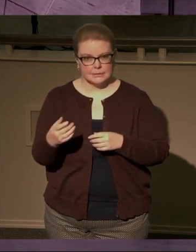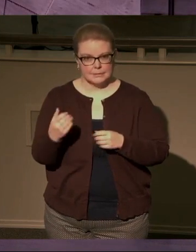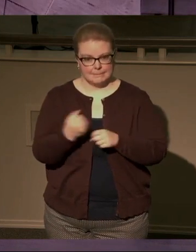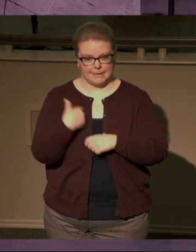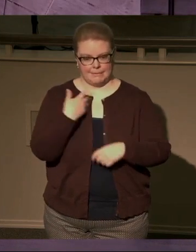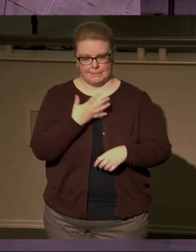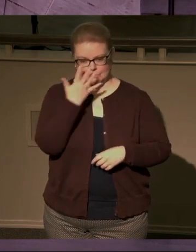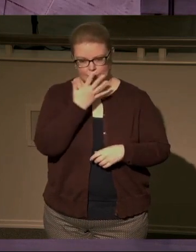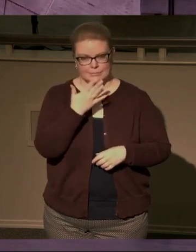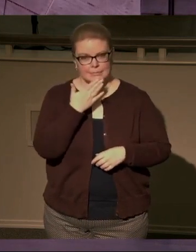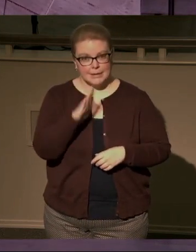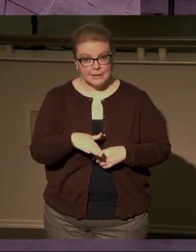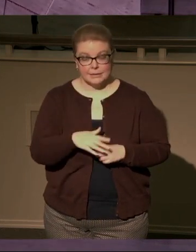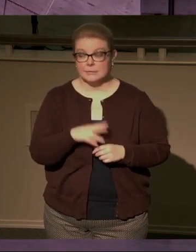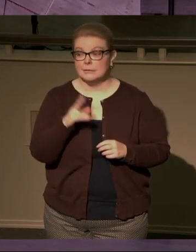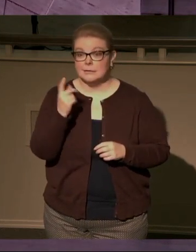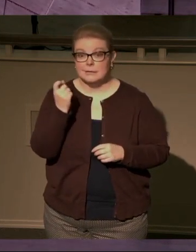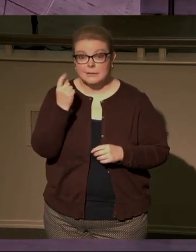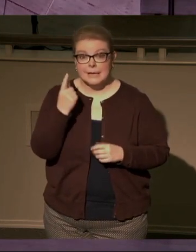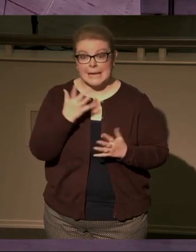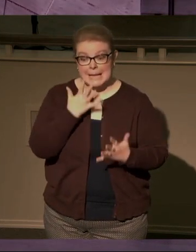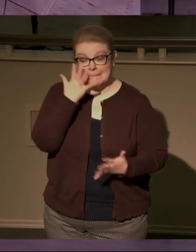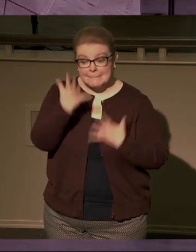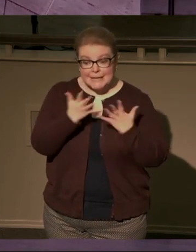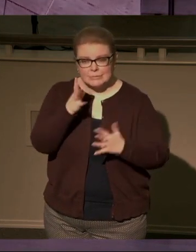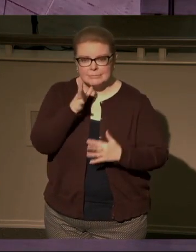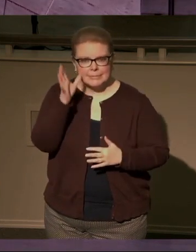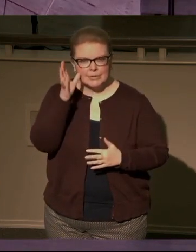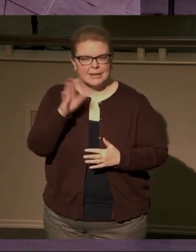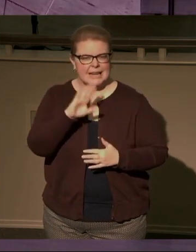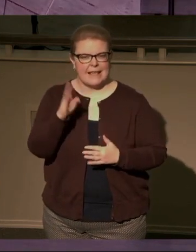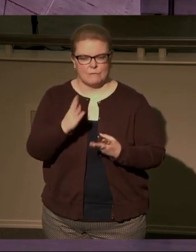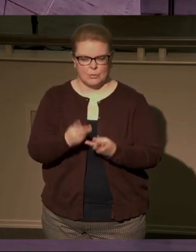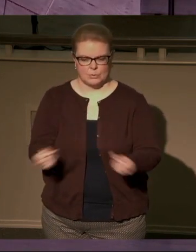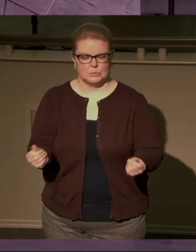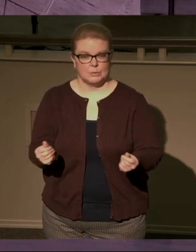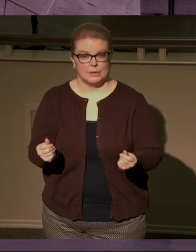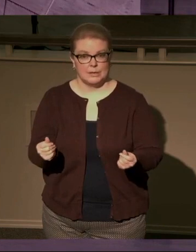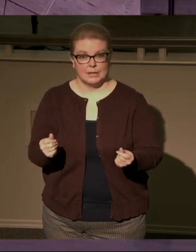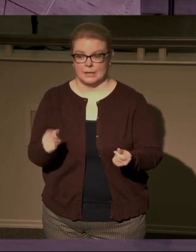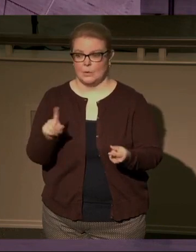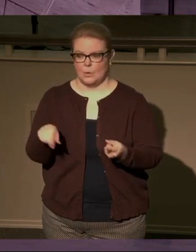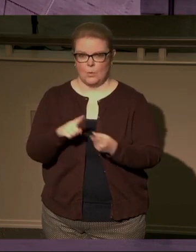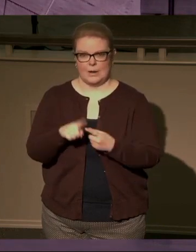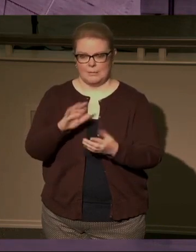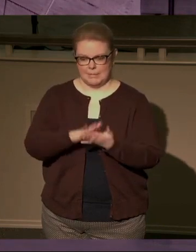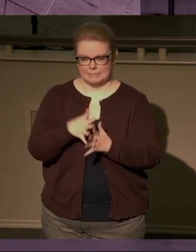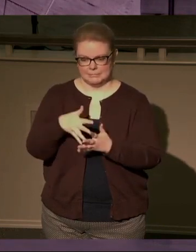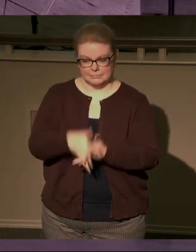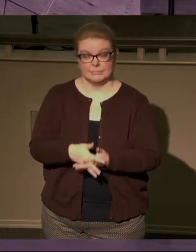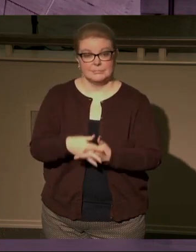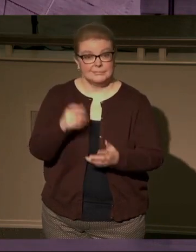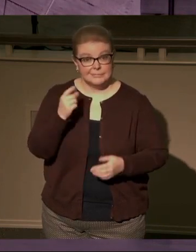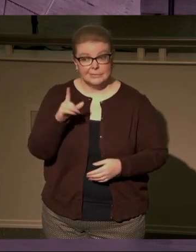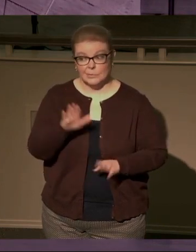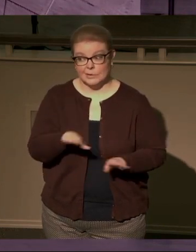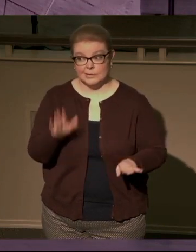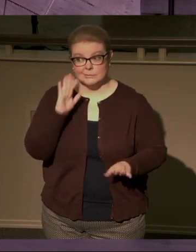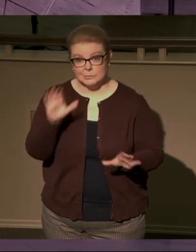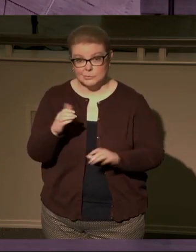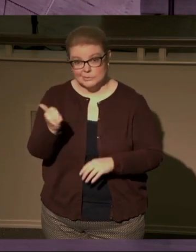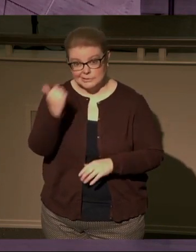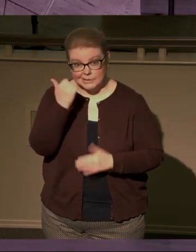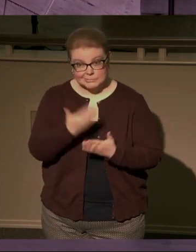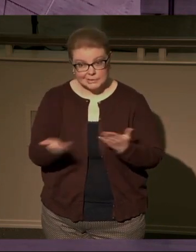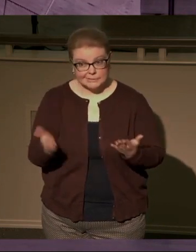Folks, embarrassment parenting never goes away once it gets a root in your life, because your kids are going to do some dumb stuff. It's just the reality of